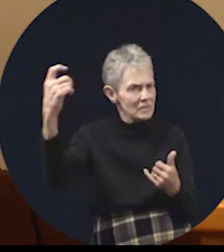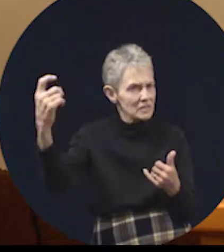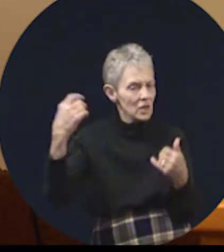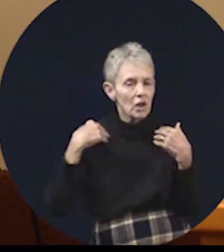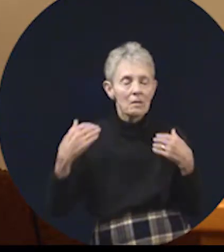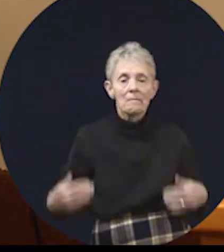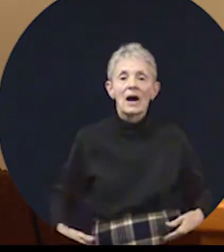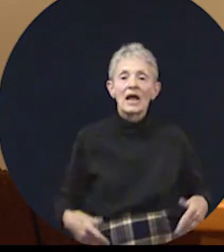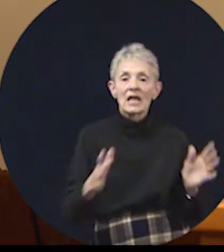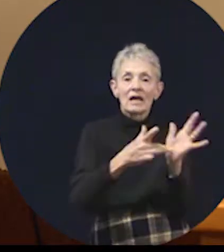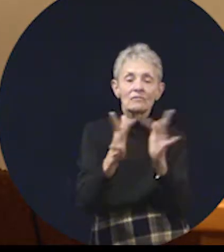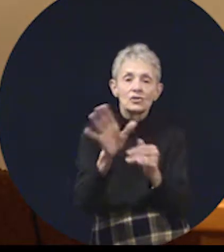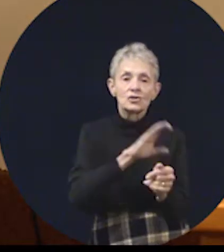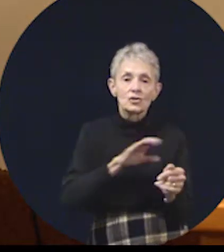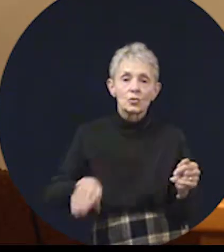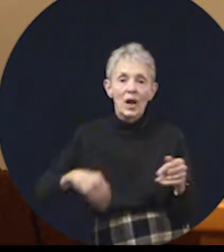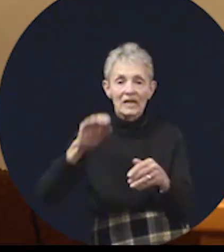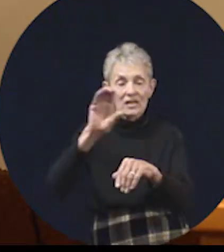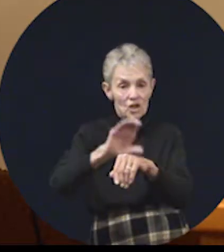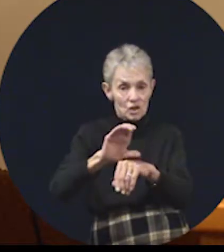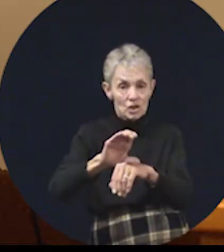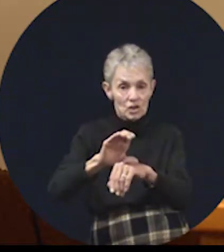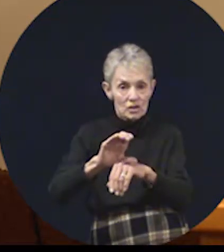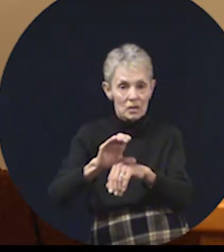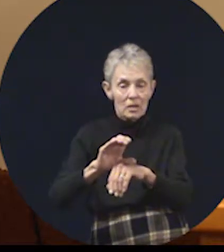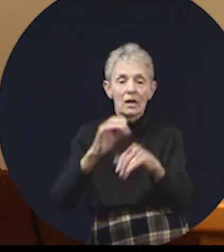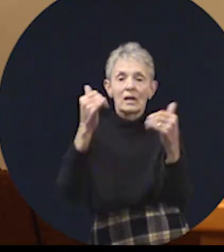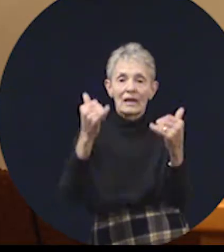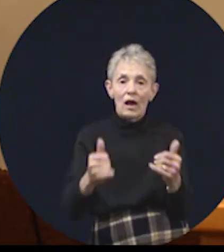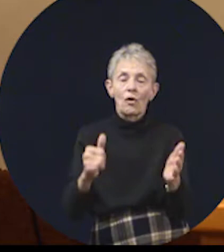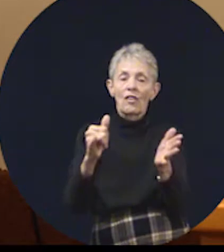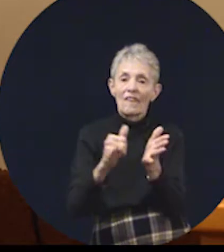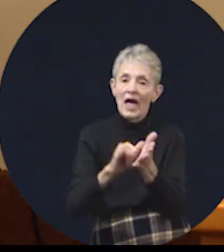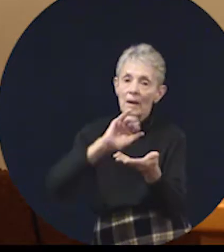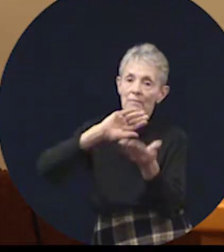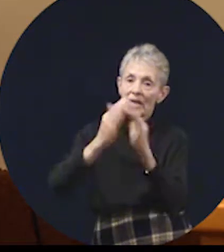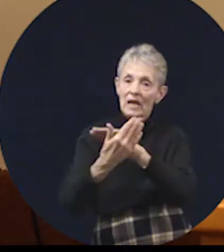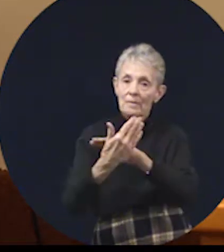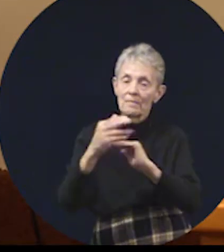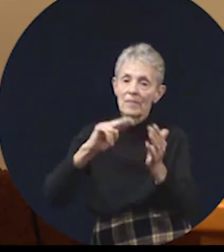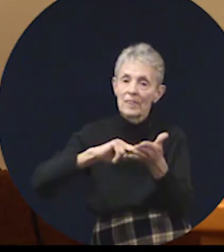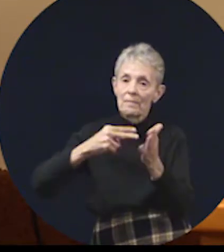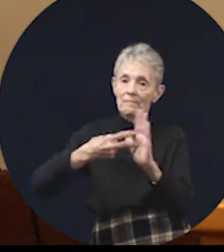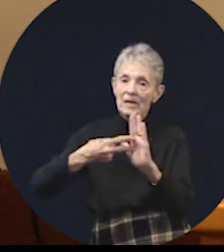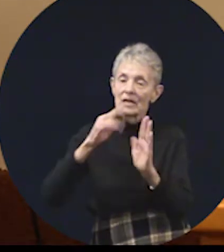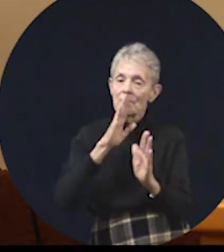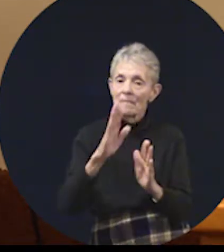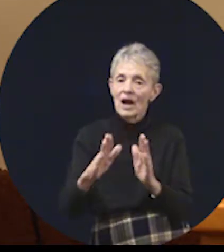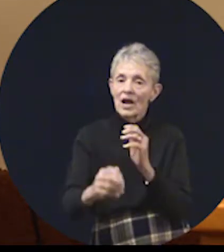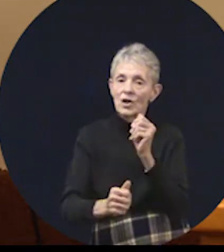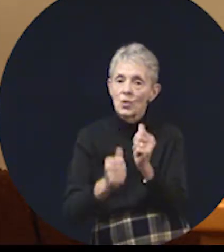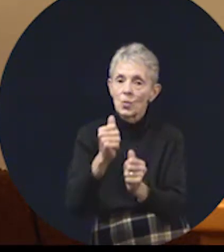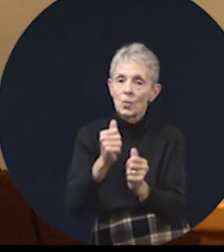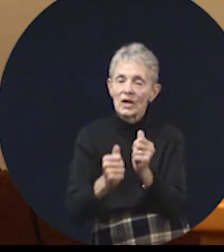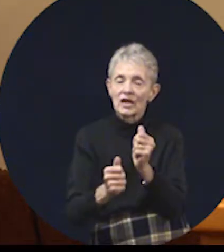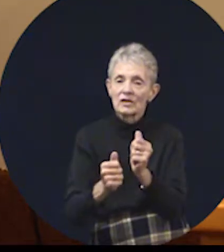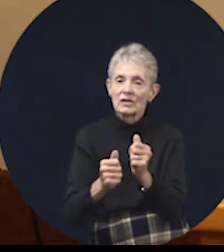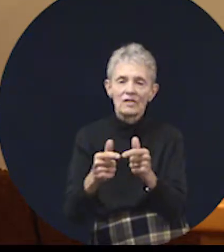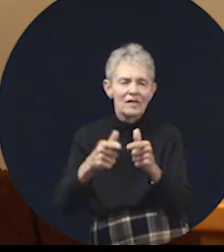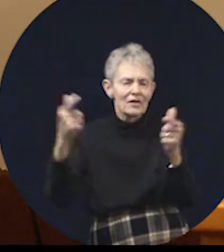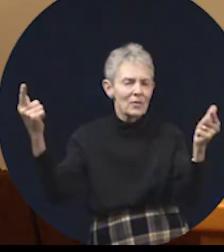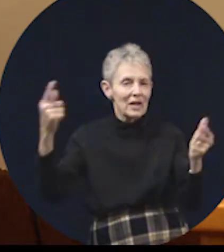Jesus Christ, the Church, now that becomes the means by which the great mystery of